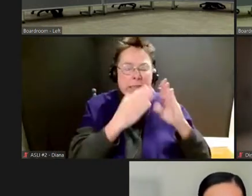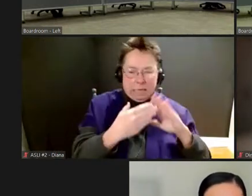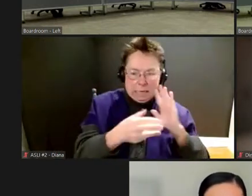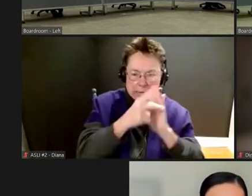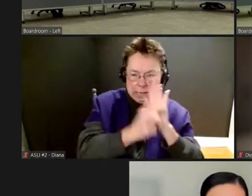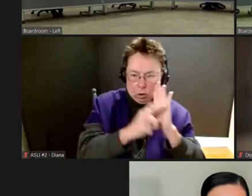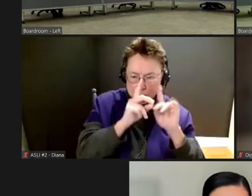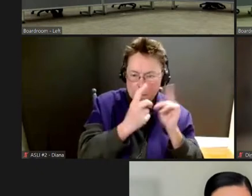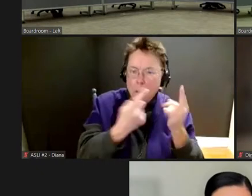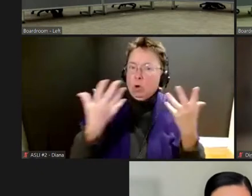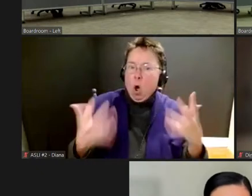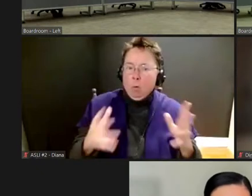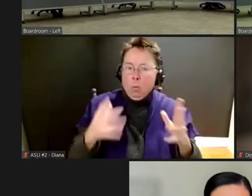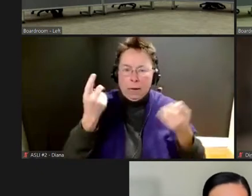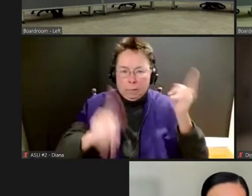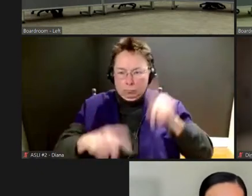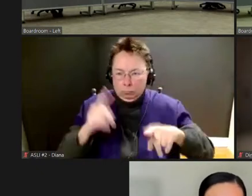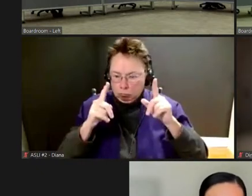department.